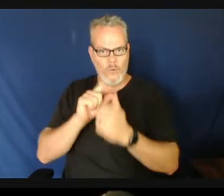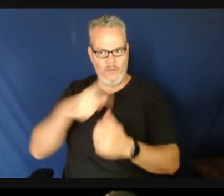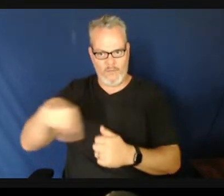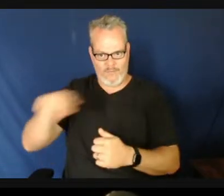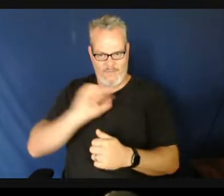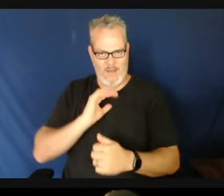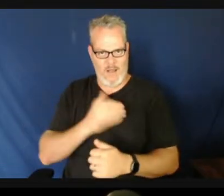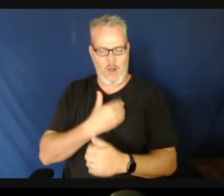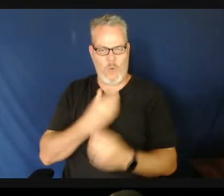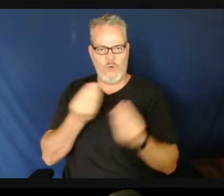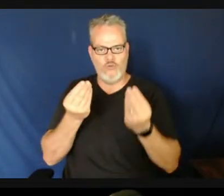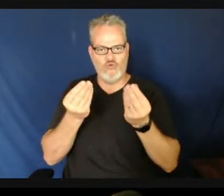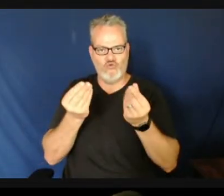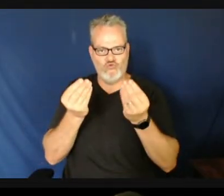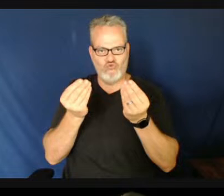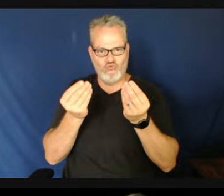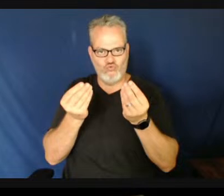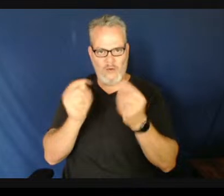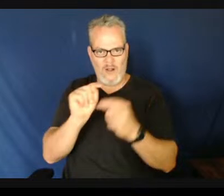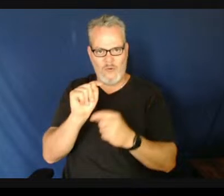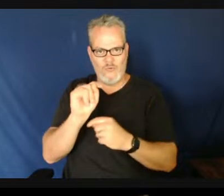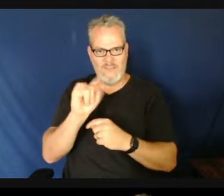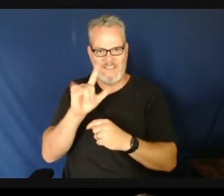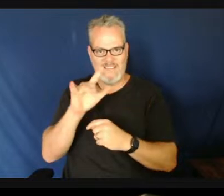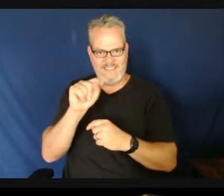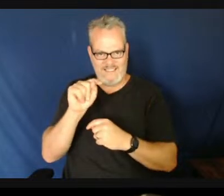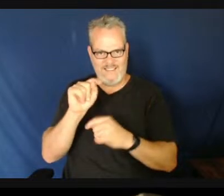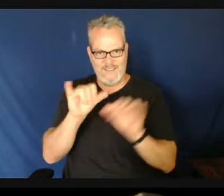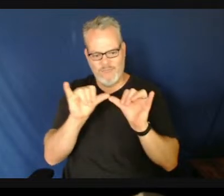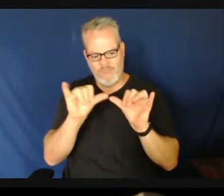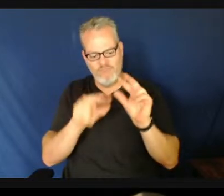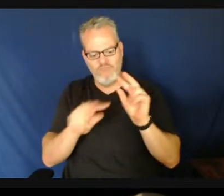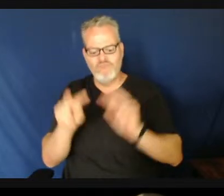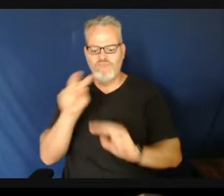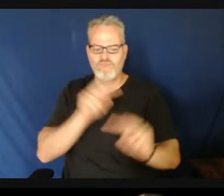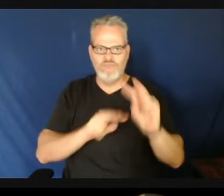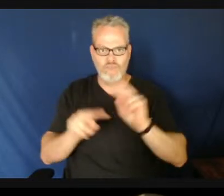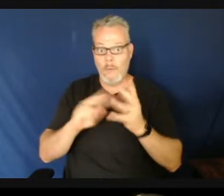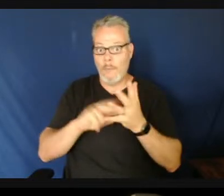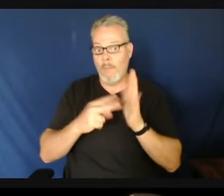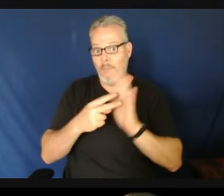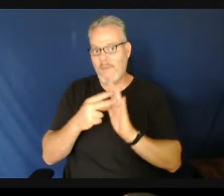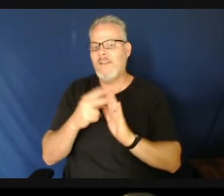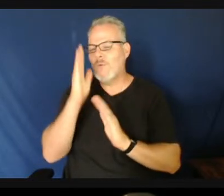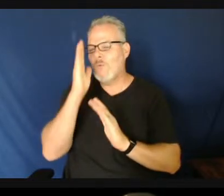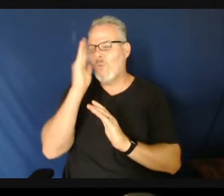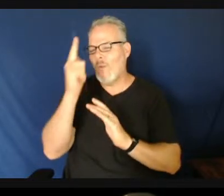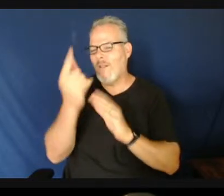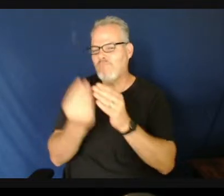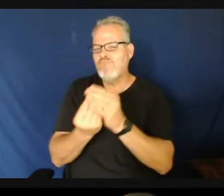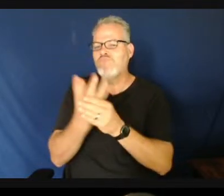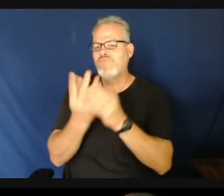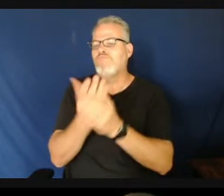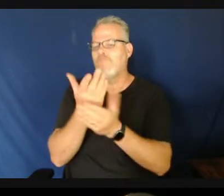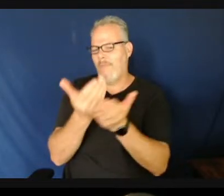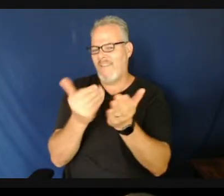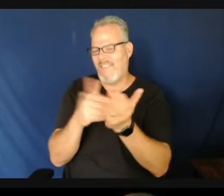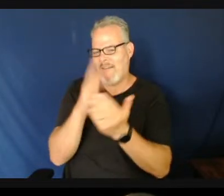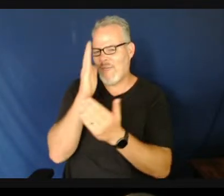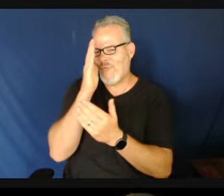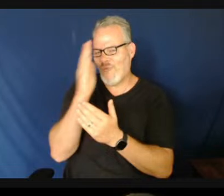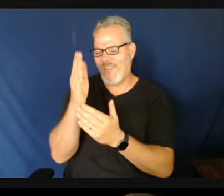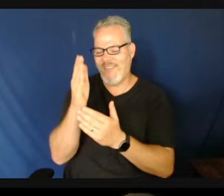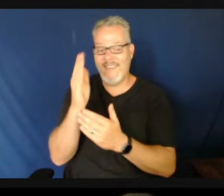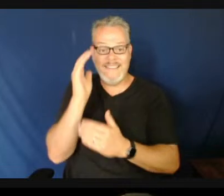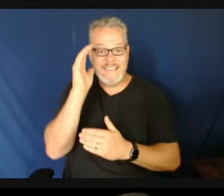last night, suggesting that there is still more to come. And what's interesting is that the last one also did not